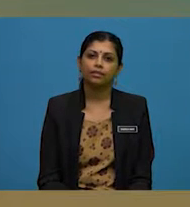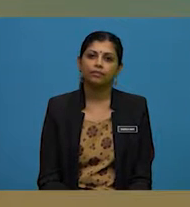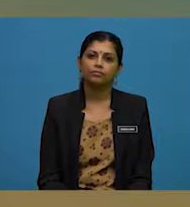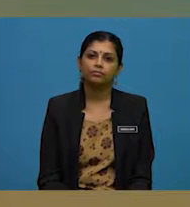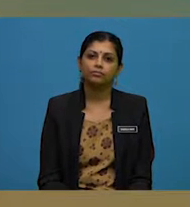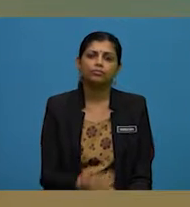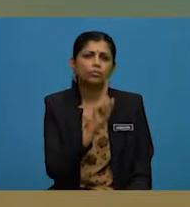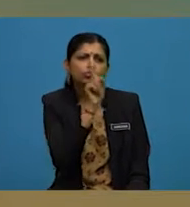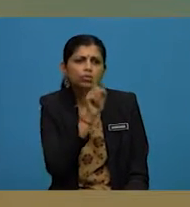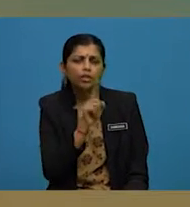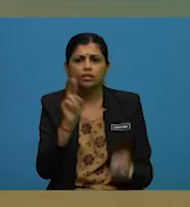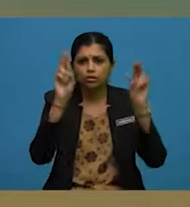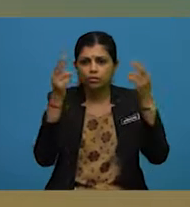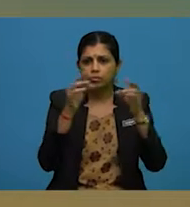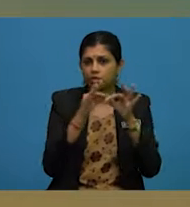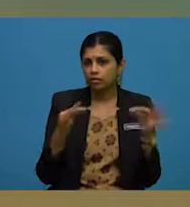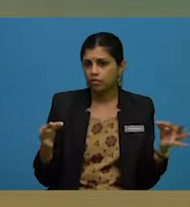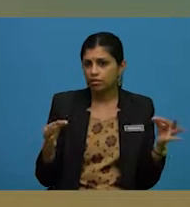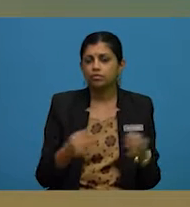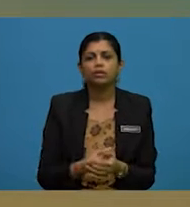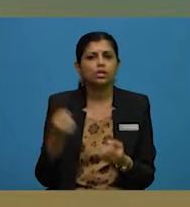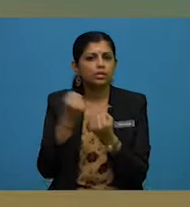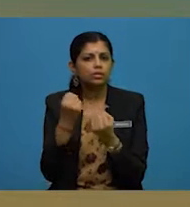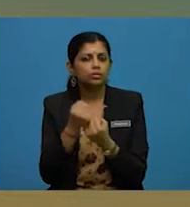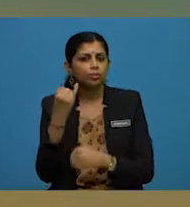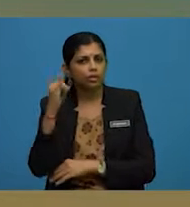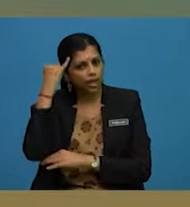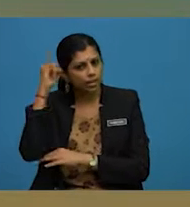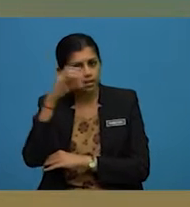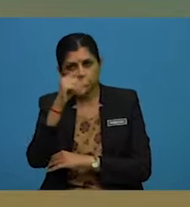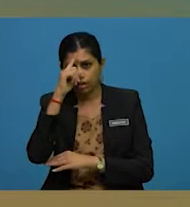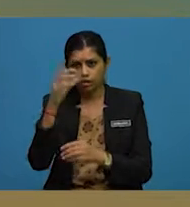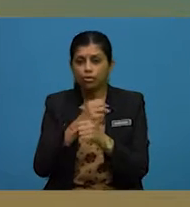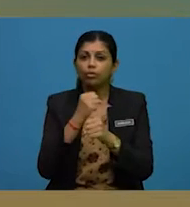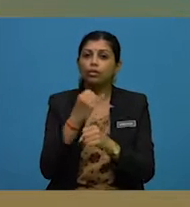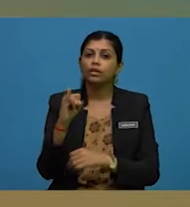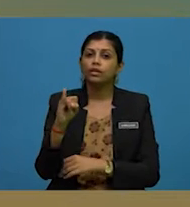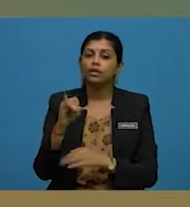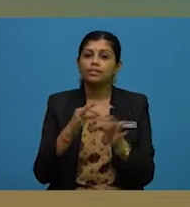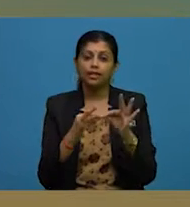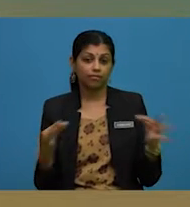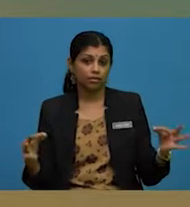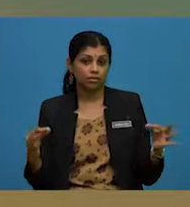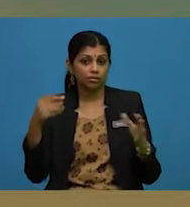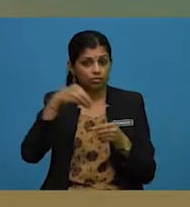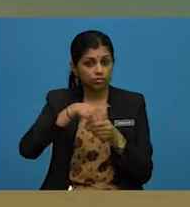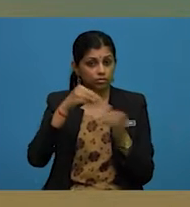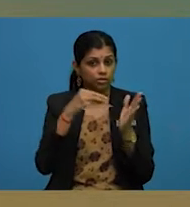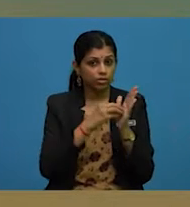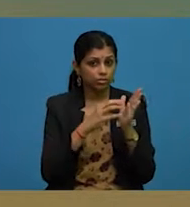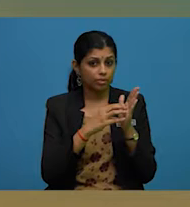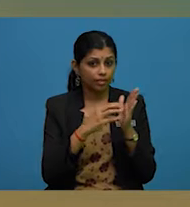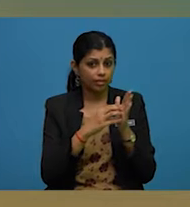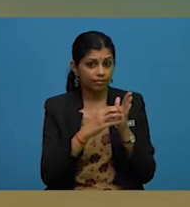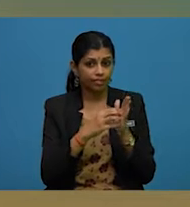Which are the topic sentence, supporting ideas, and concluding sentence in this paragraph?